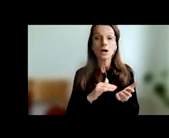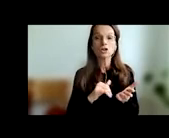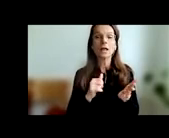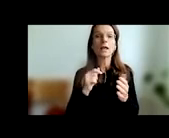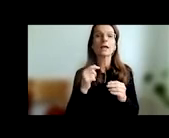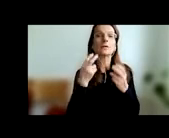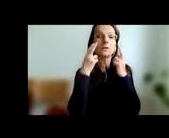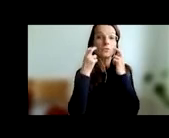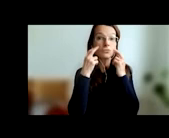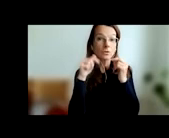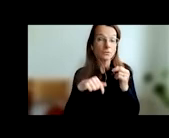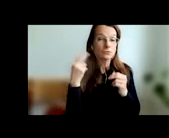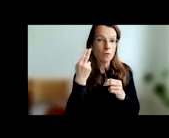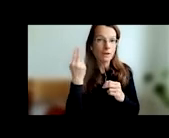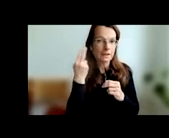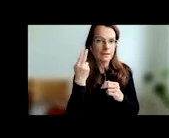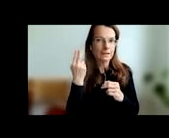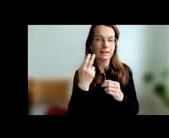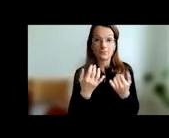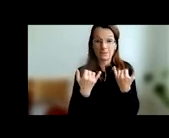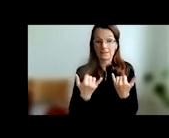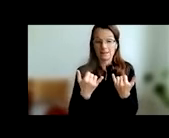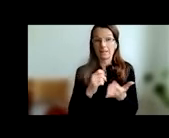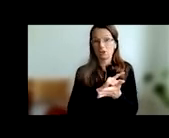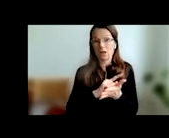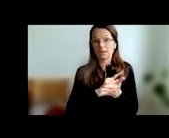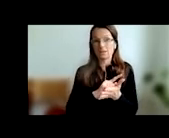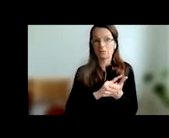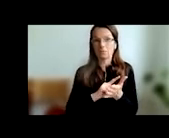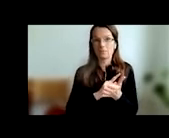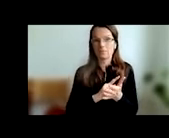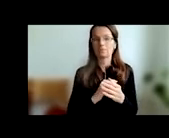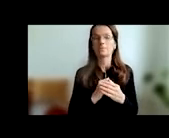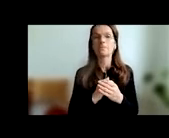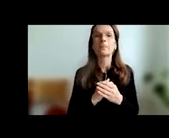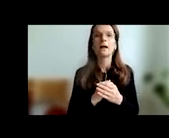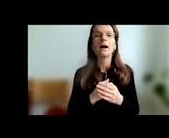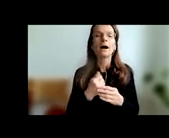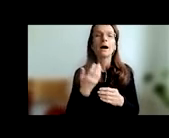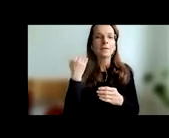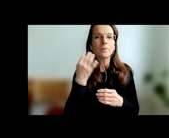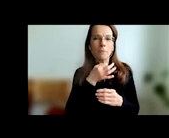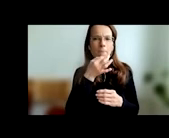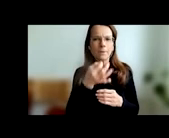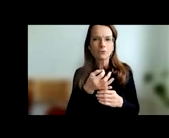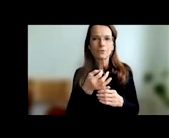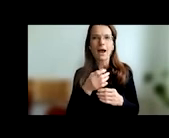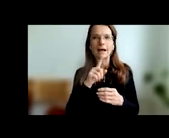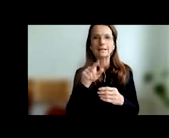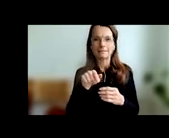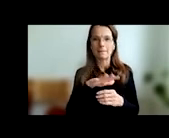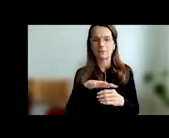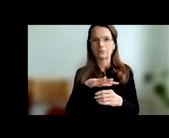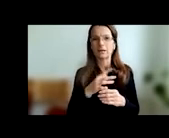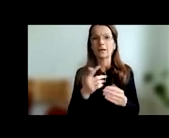is the information on what competences are being